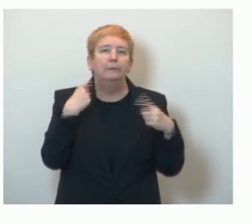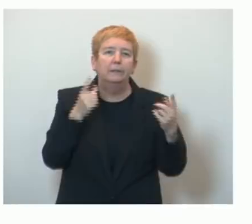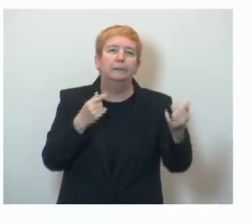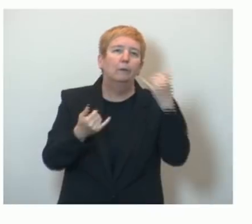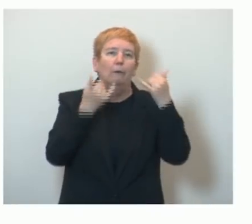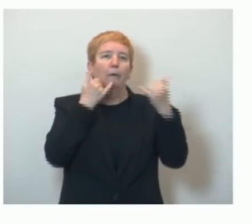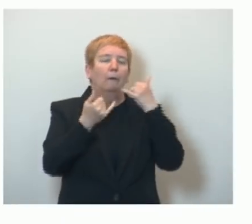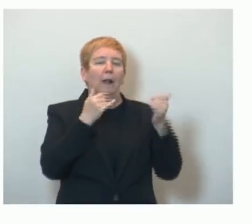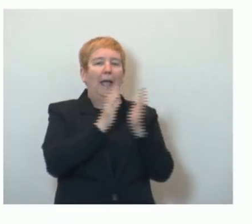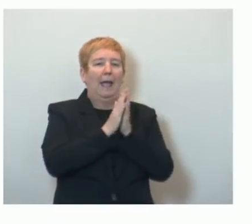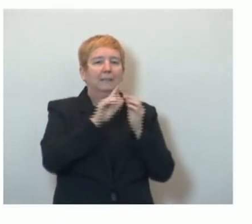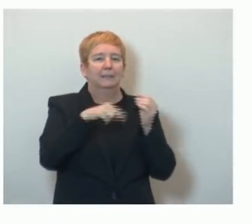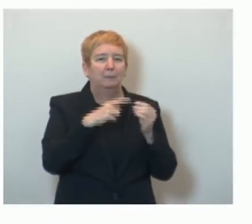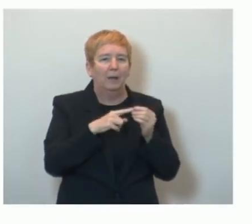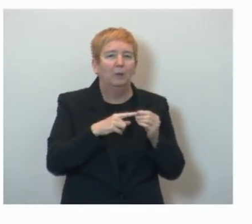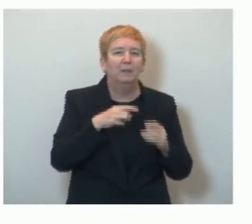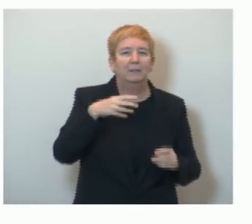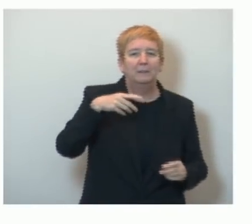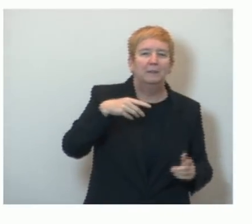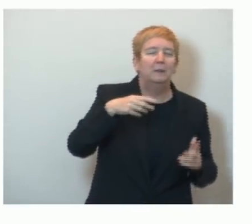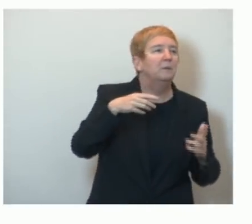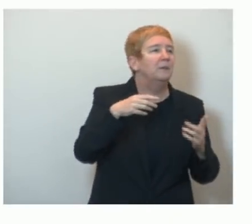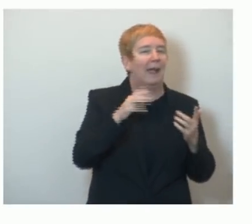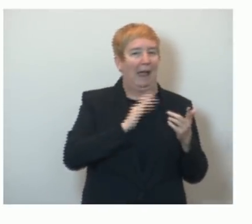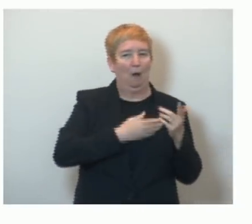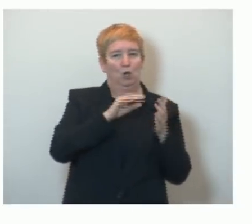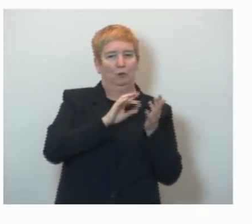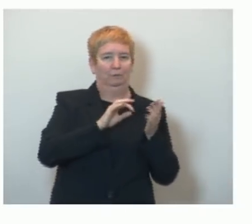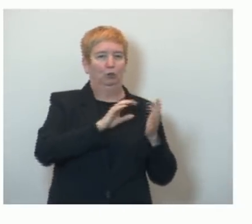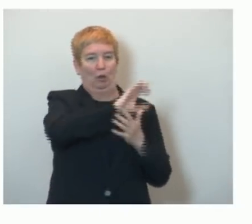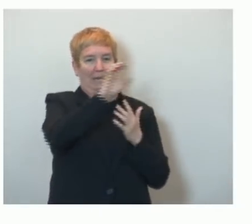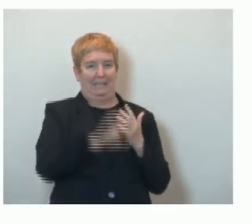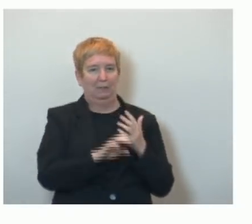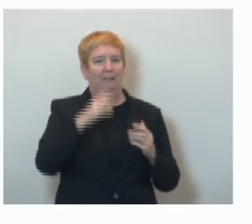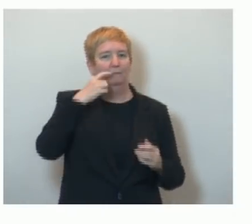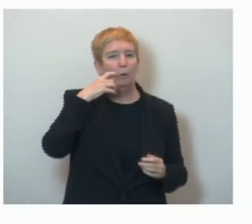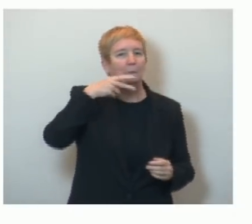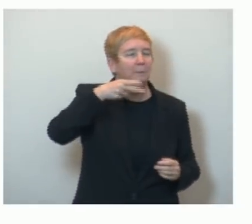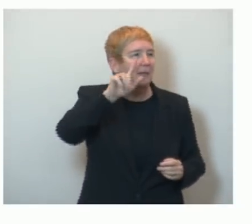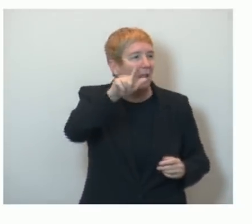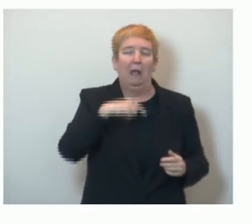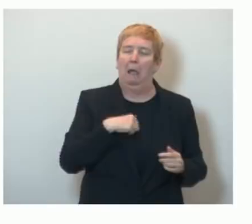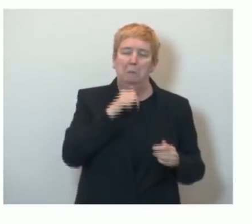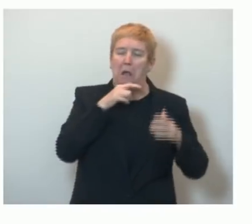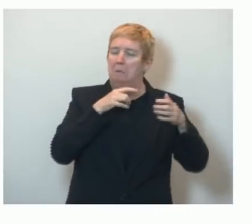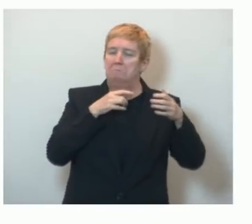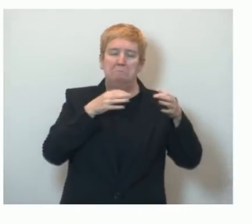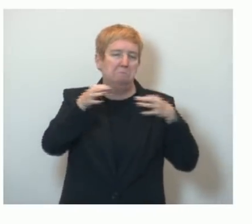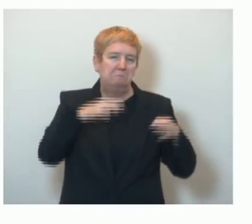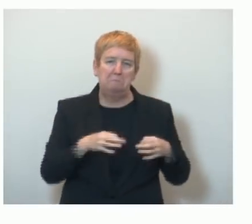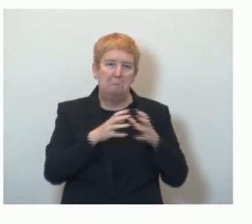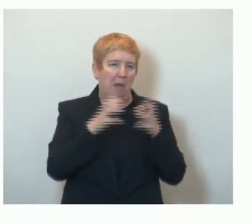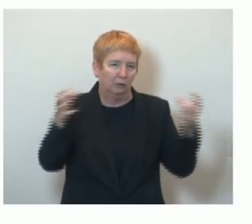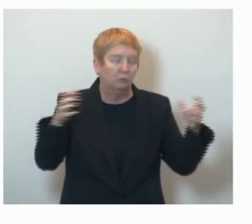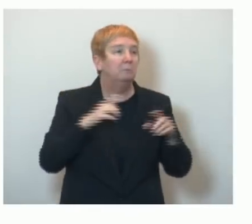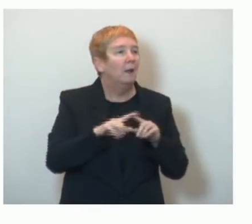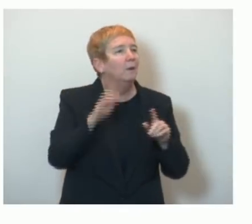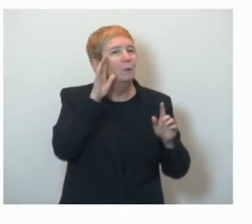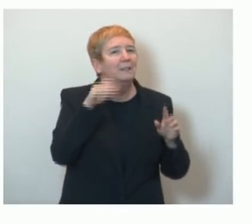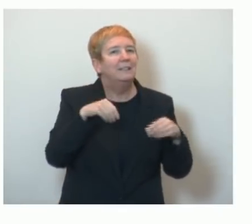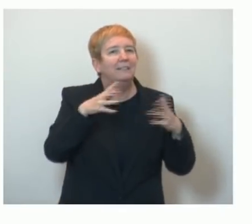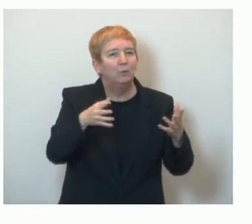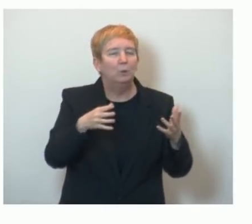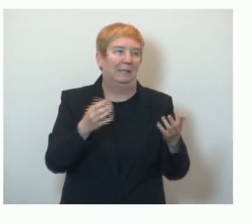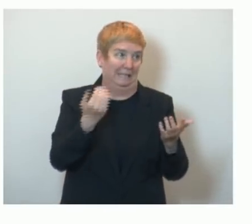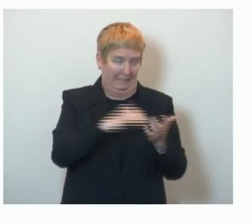questions about the details of the gating criteria. They are in here. I'm not going to spend a lot of time on this slide, but just to reiterate a